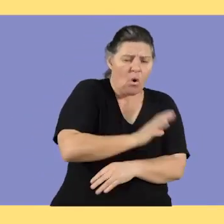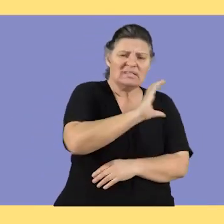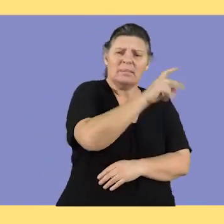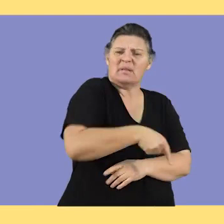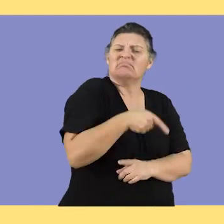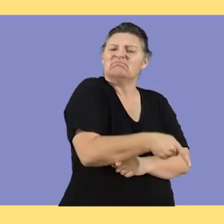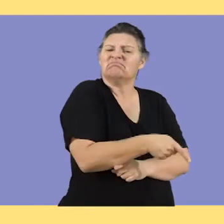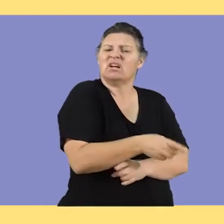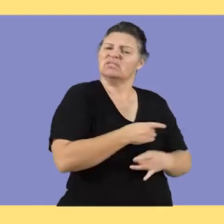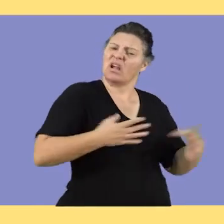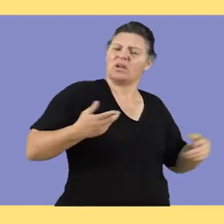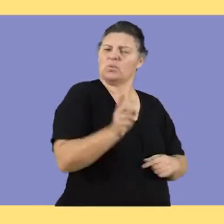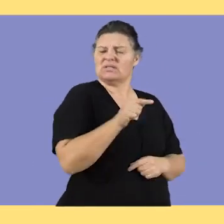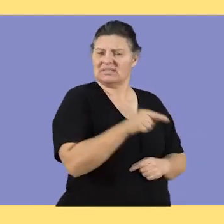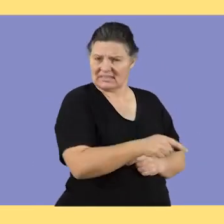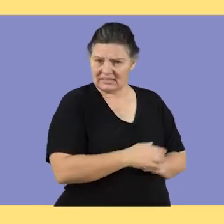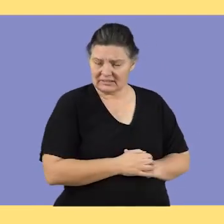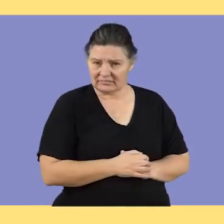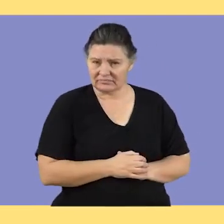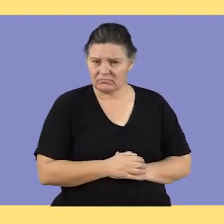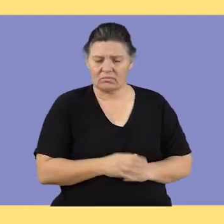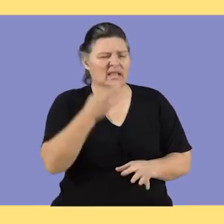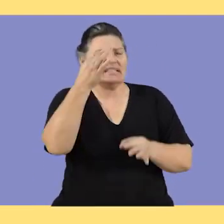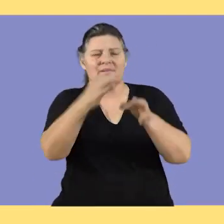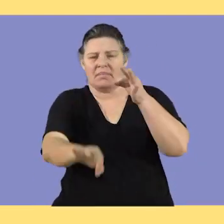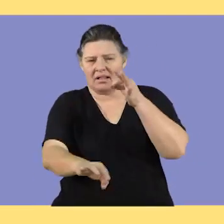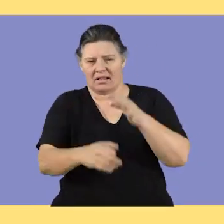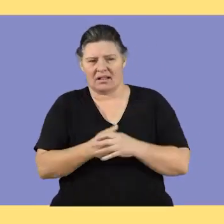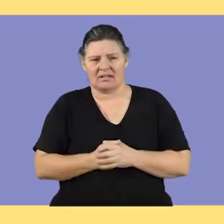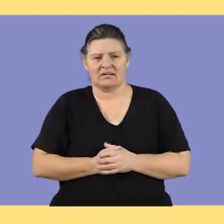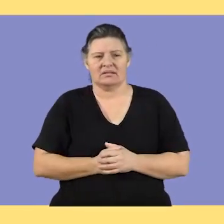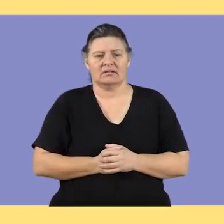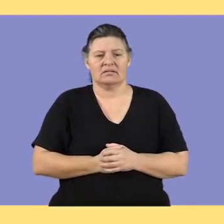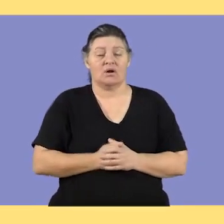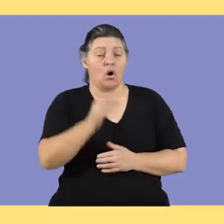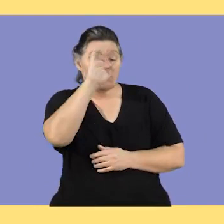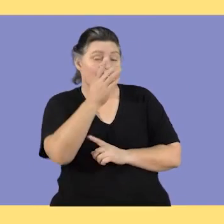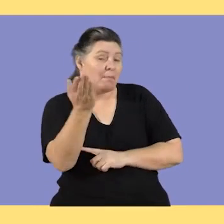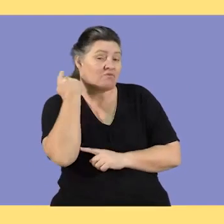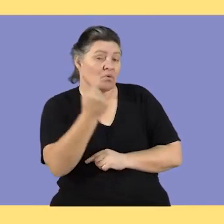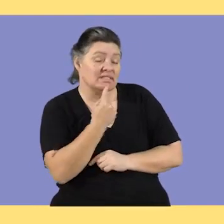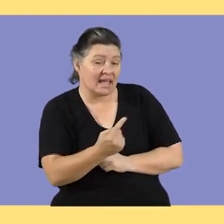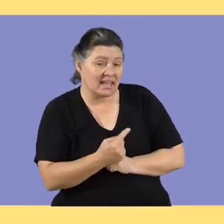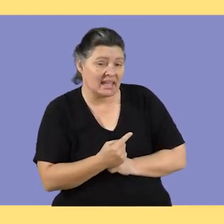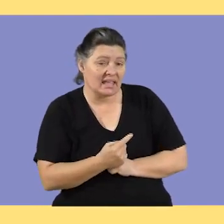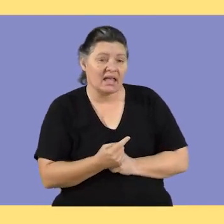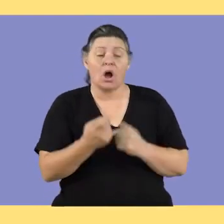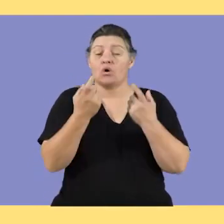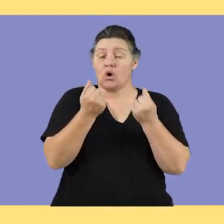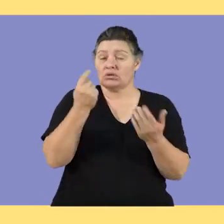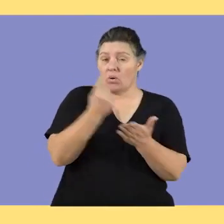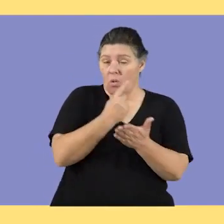the cost price? Okay, now this will be very, very simple. Very, very simple. Remember what I told